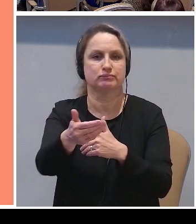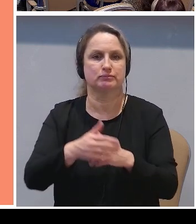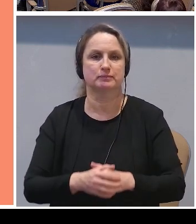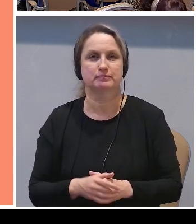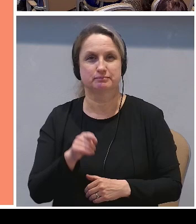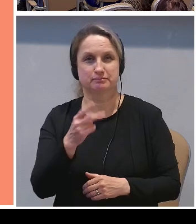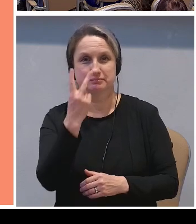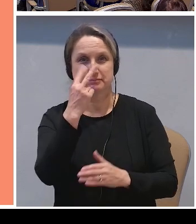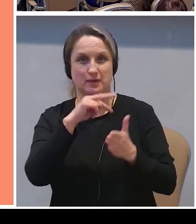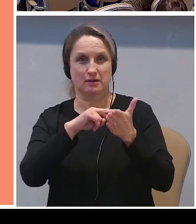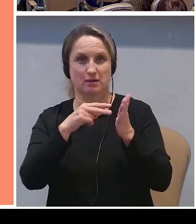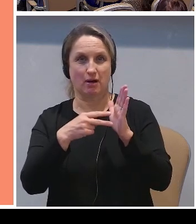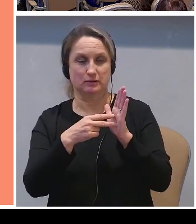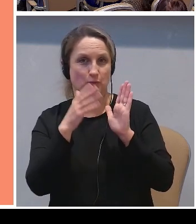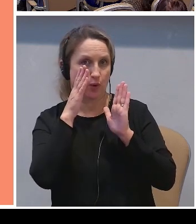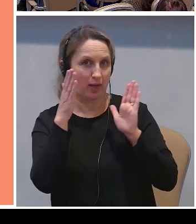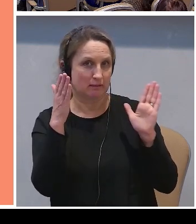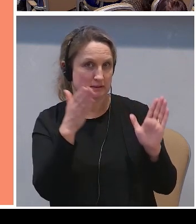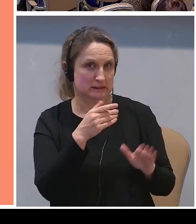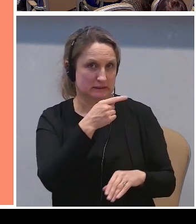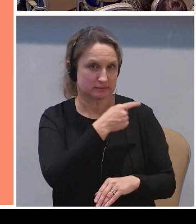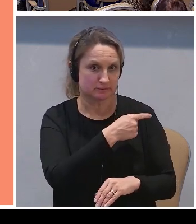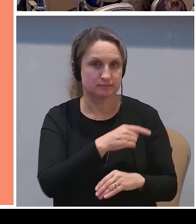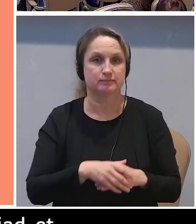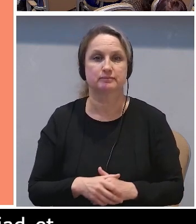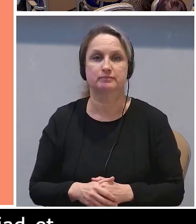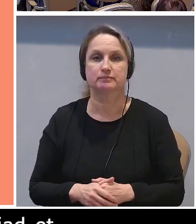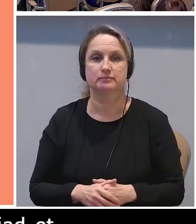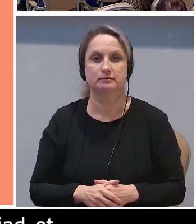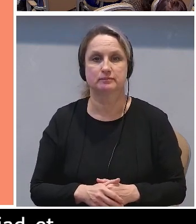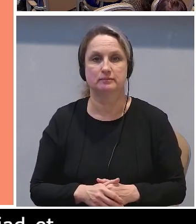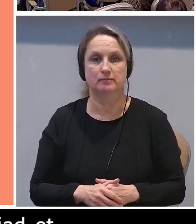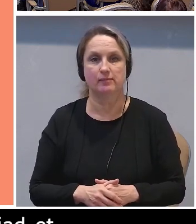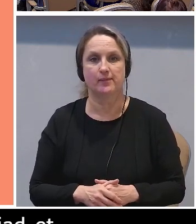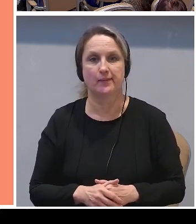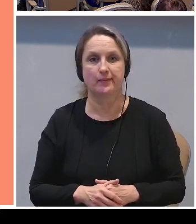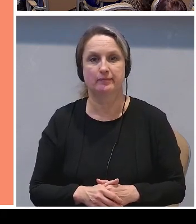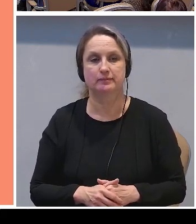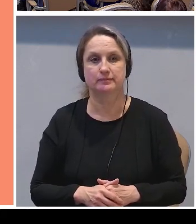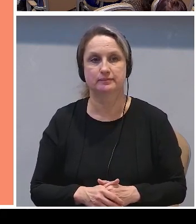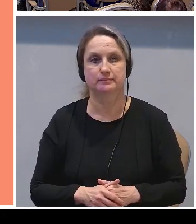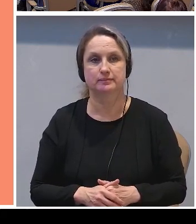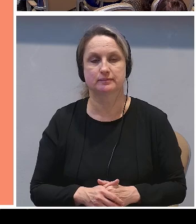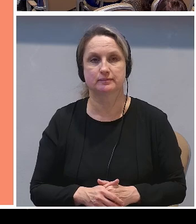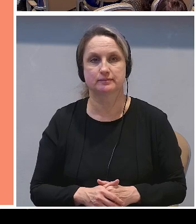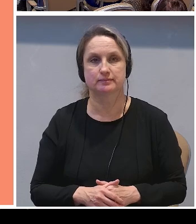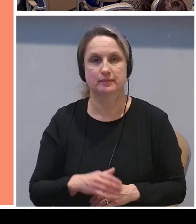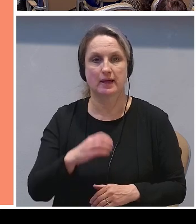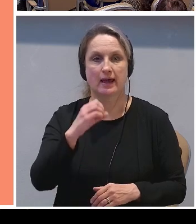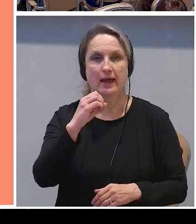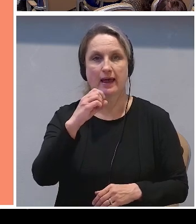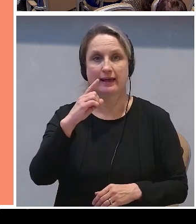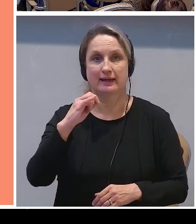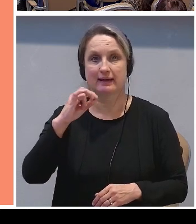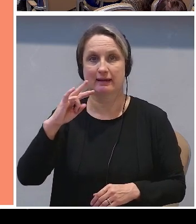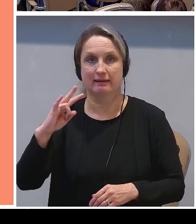ECRIN was coordinator of a project in the past called PetCRIN that was also working on how to make more easier or more feasible